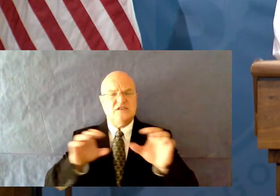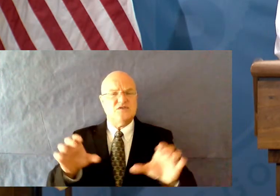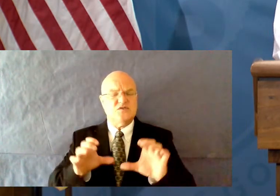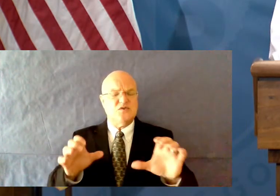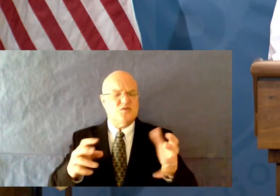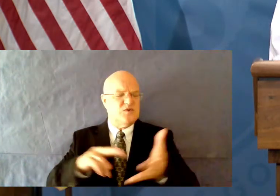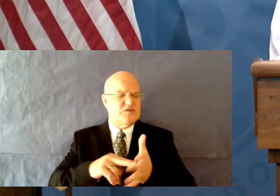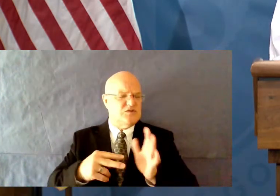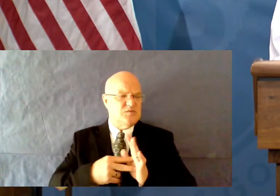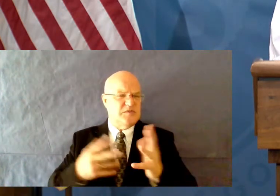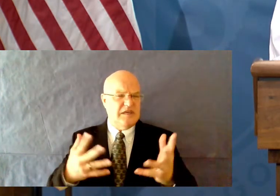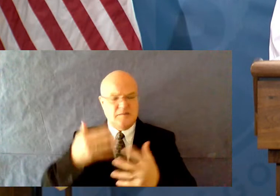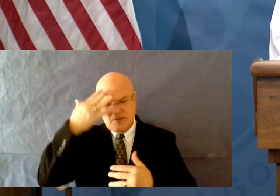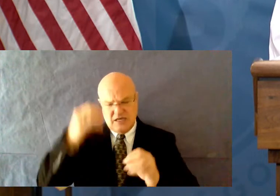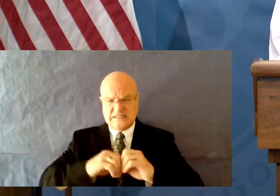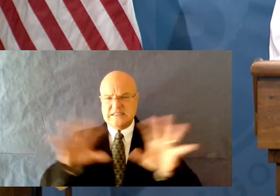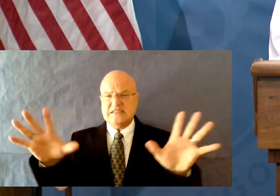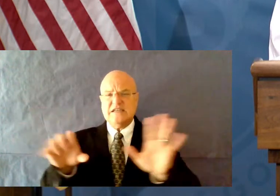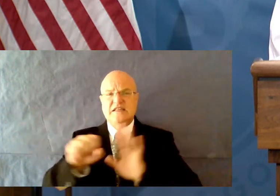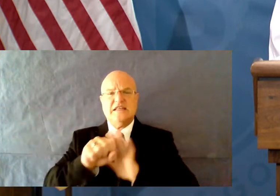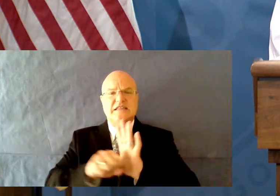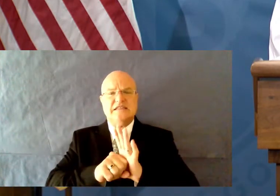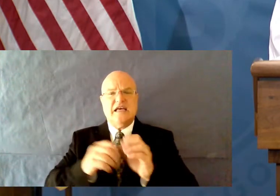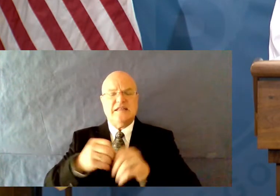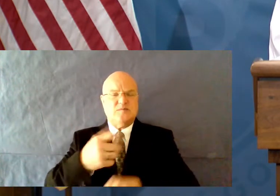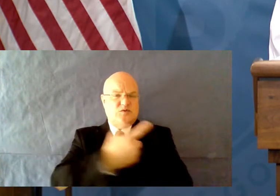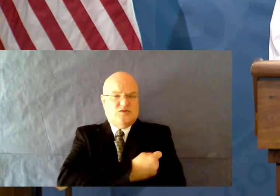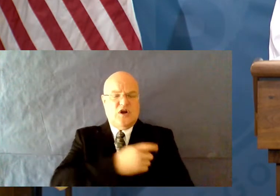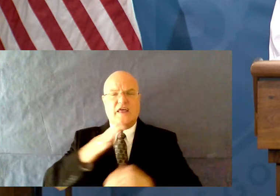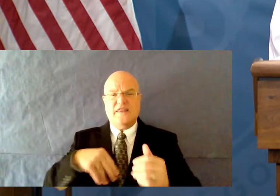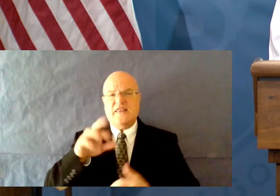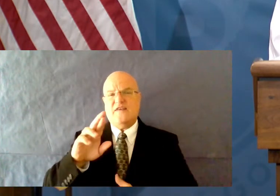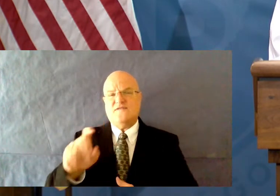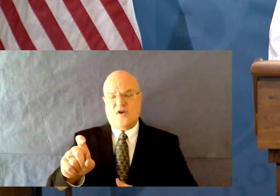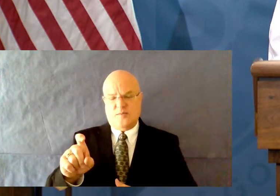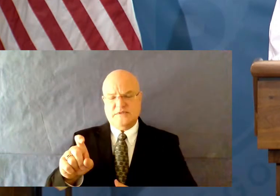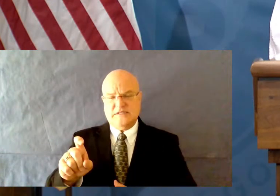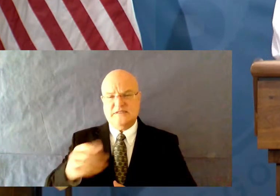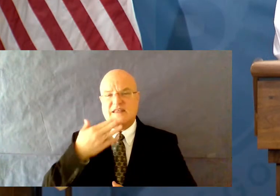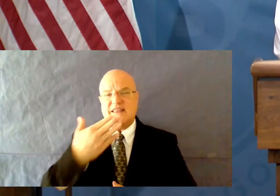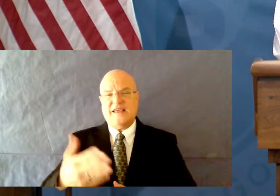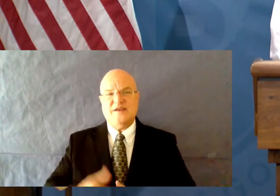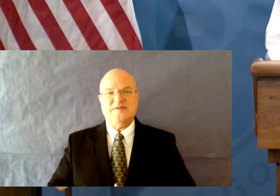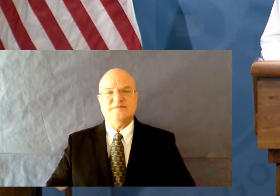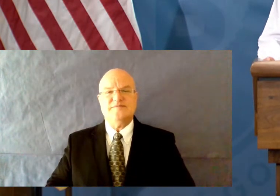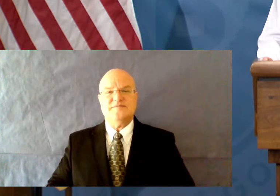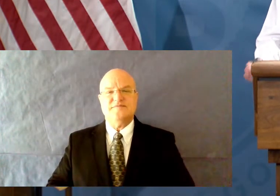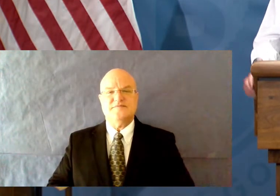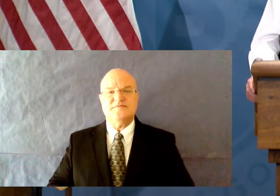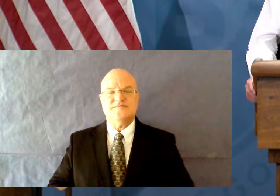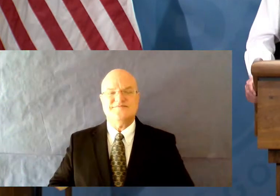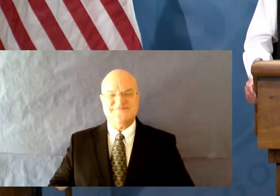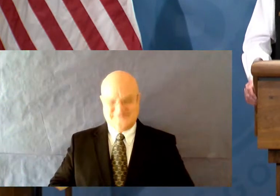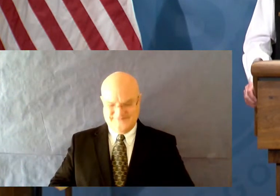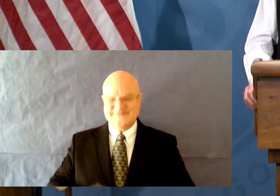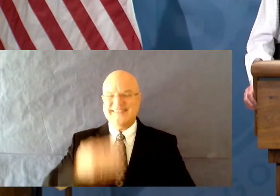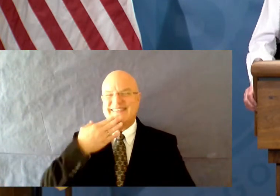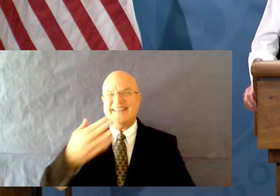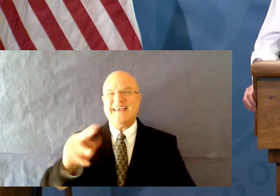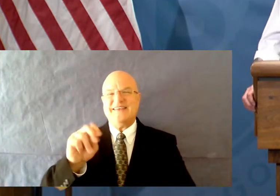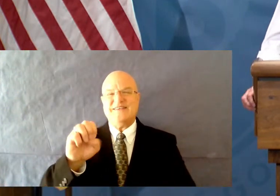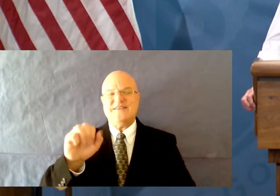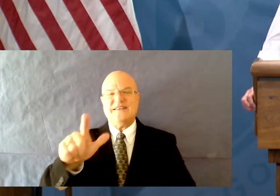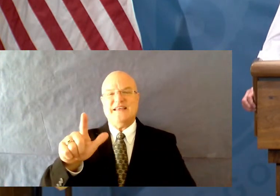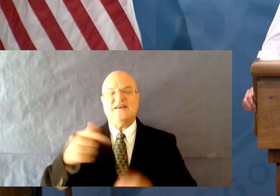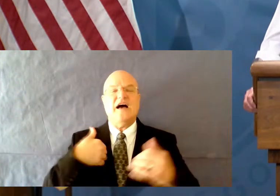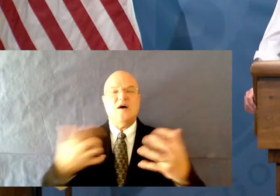that, because clearly the state's getting more shots in arms than the pharmacies percentage-wise. Thank you. Thank you, Neil. And let me call on